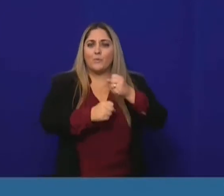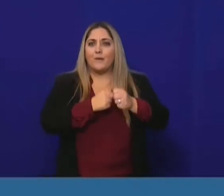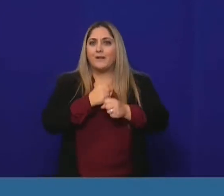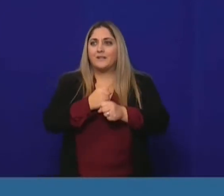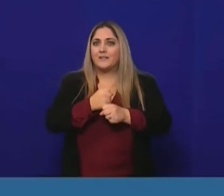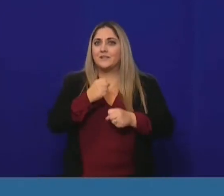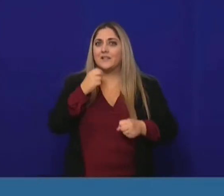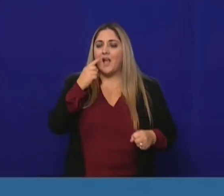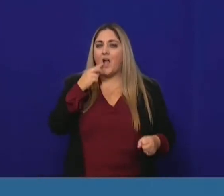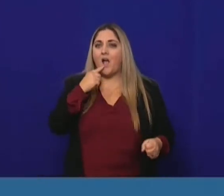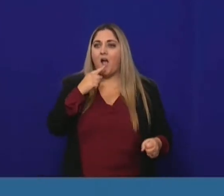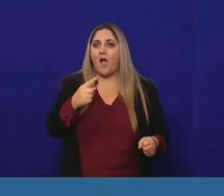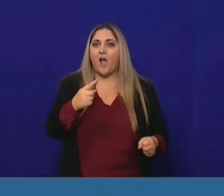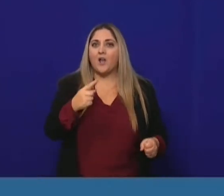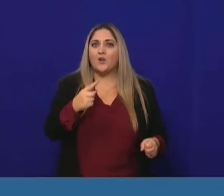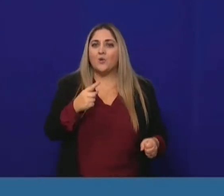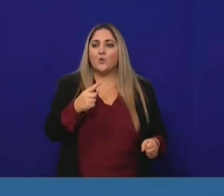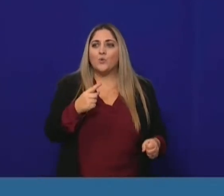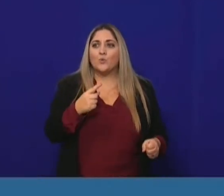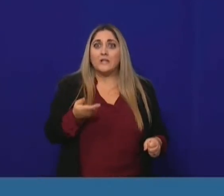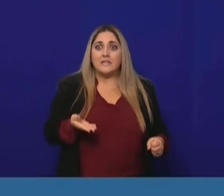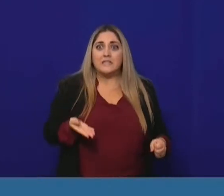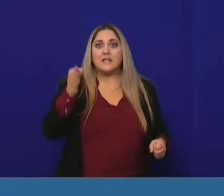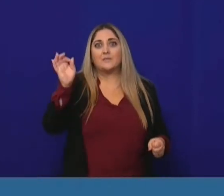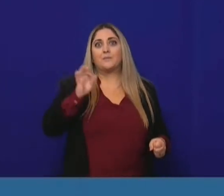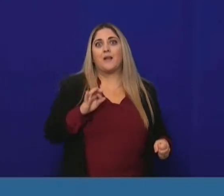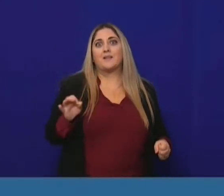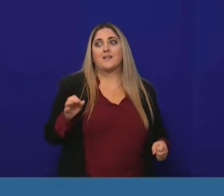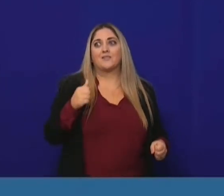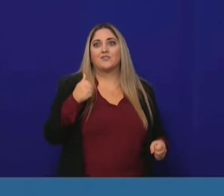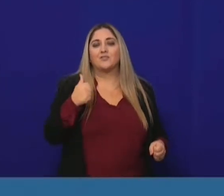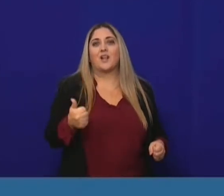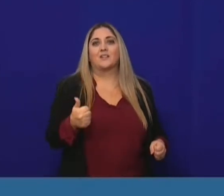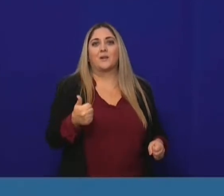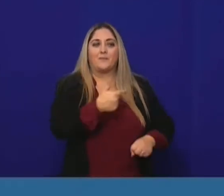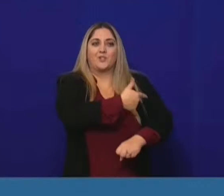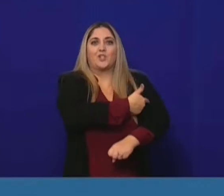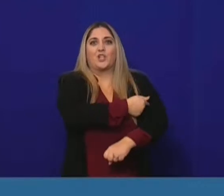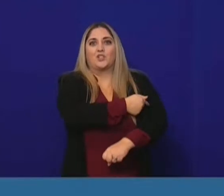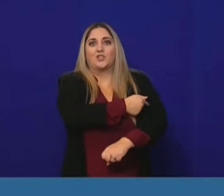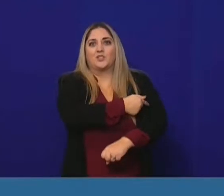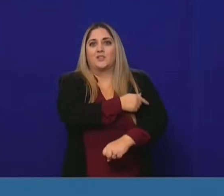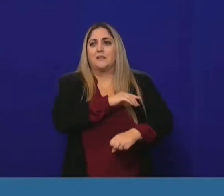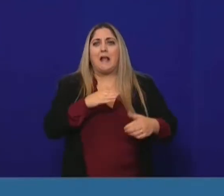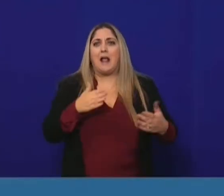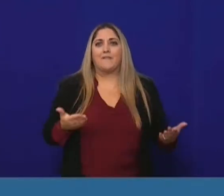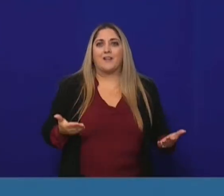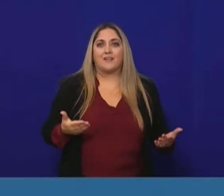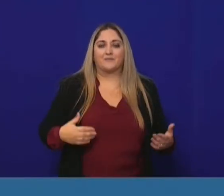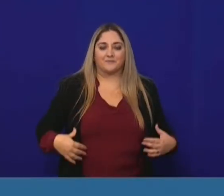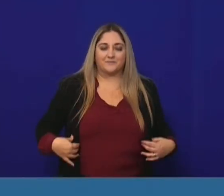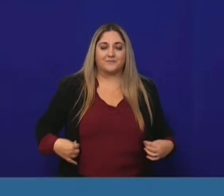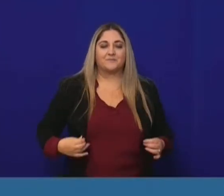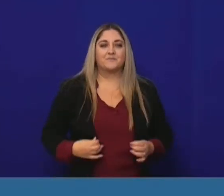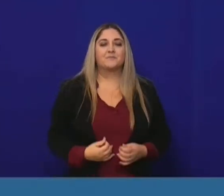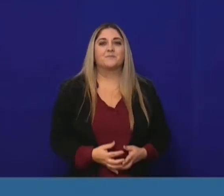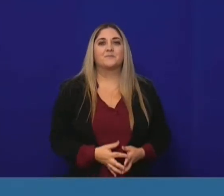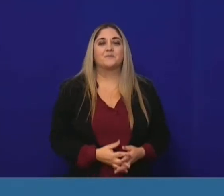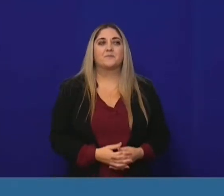tagħhom. X'iddetermina l-effettività tal-vaċċin? Grazzi. Mela, rapid testing